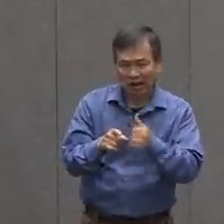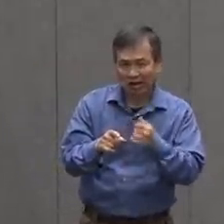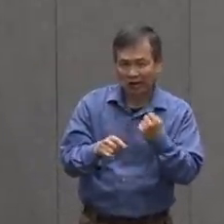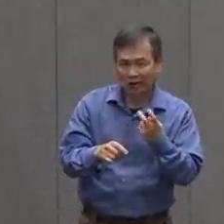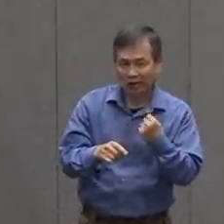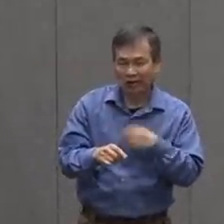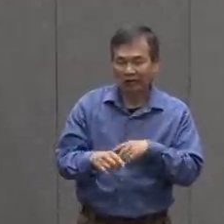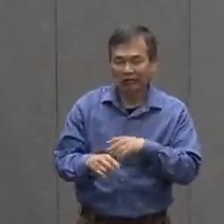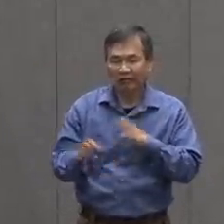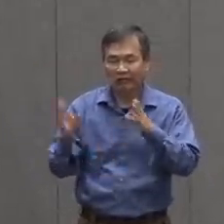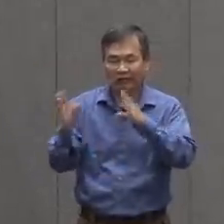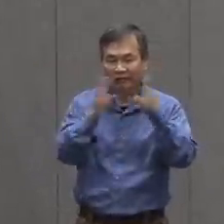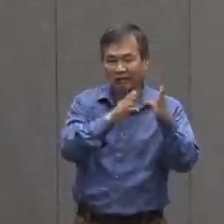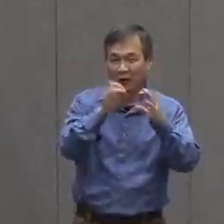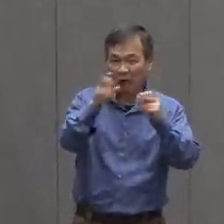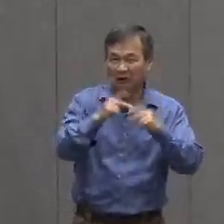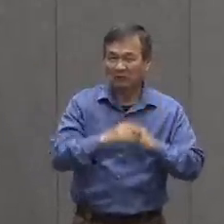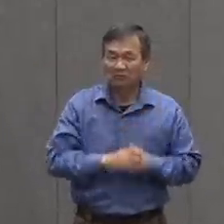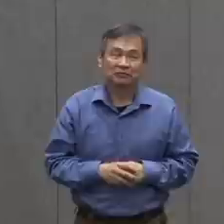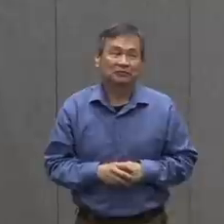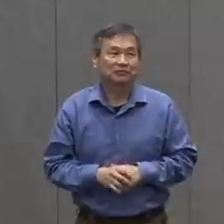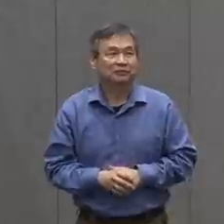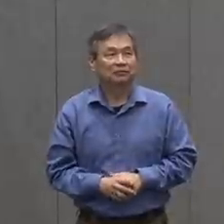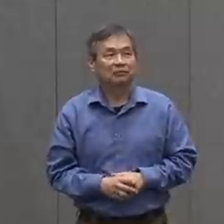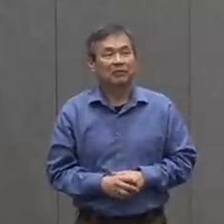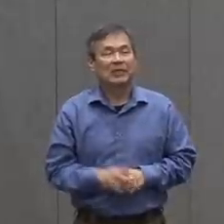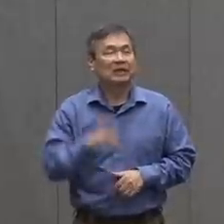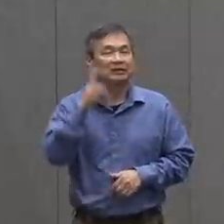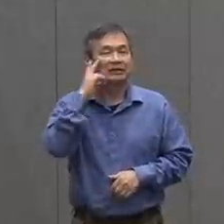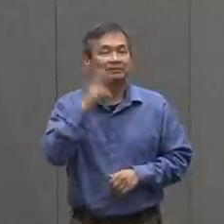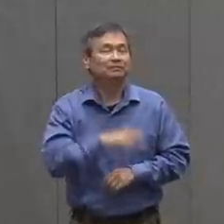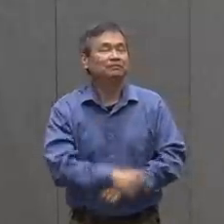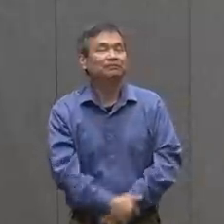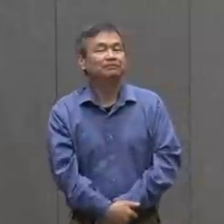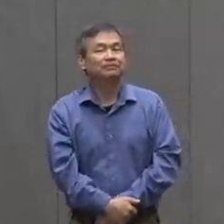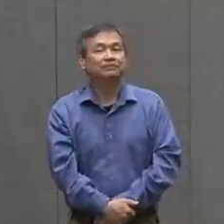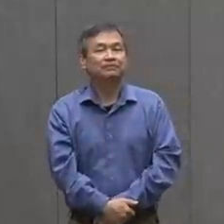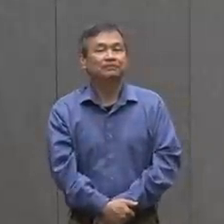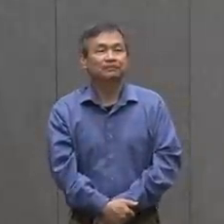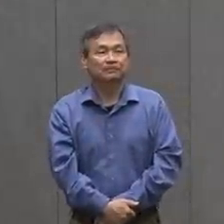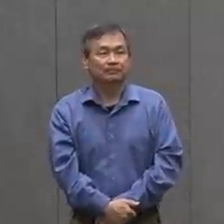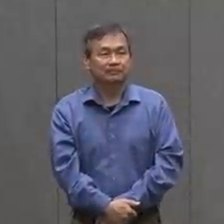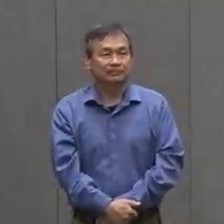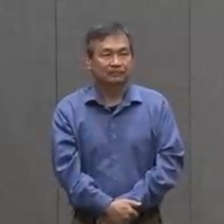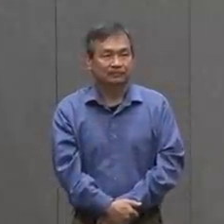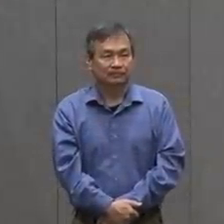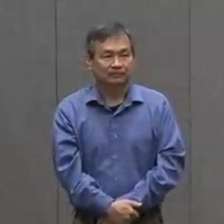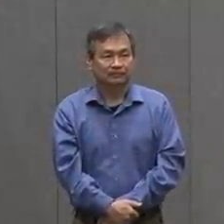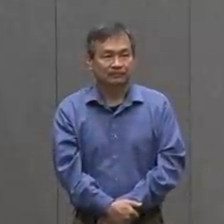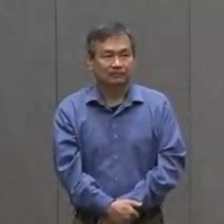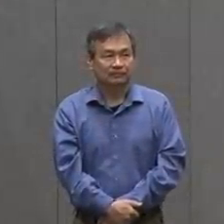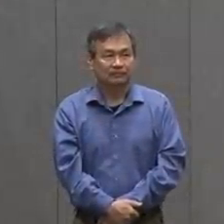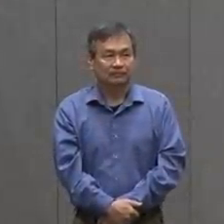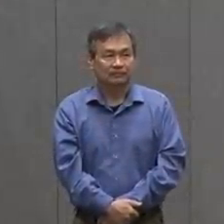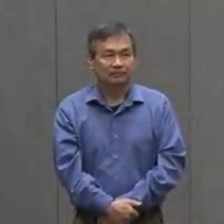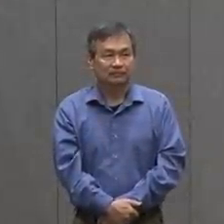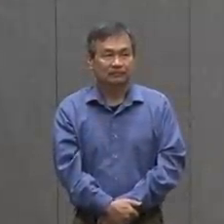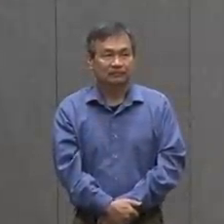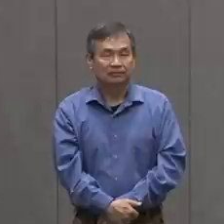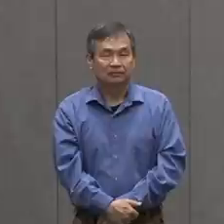we're going to put it on this side, okay? Let's see. Do I have tape? Let me get some